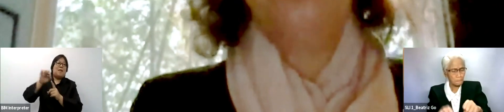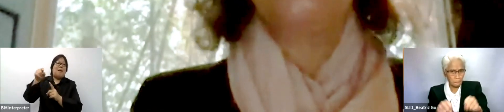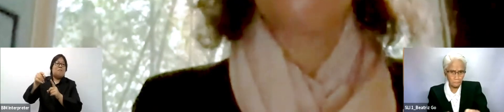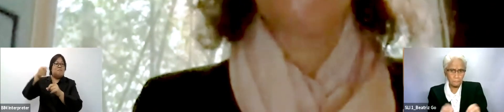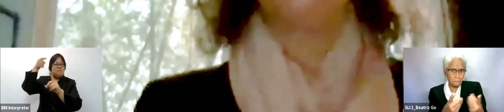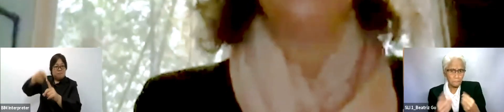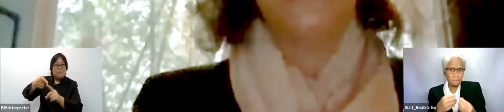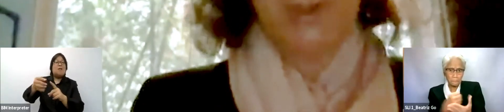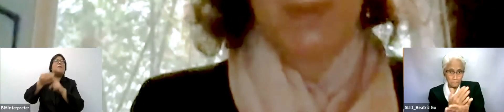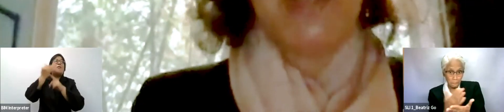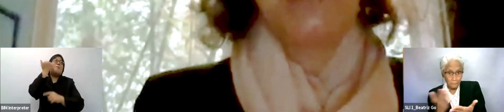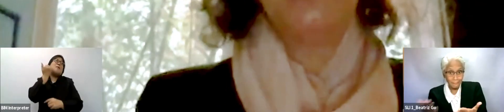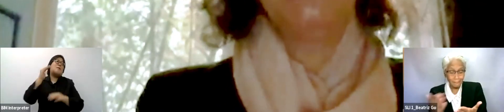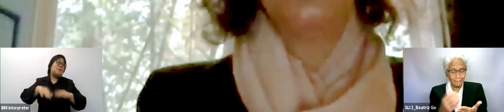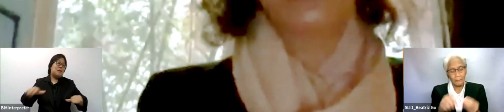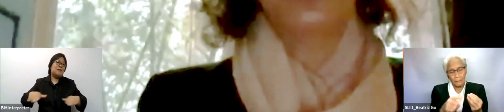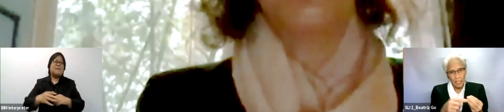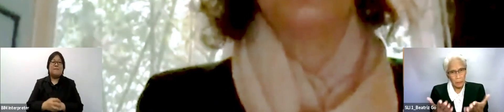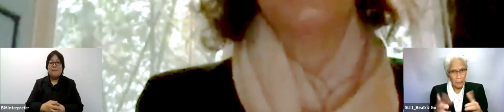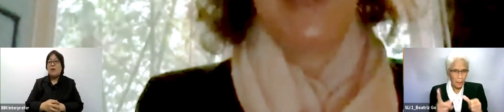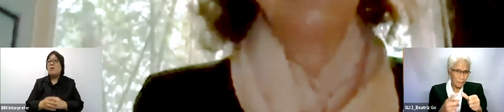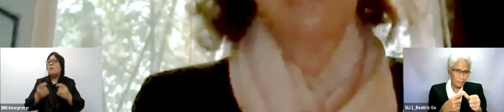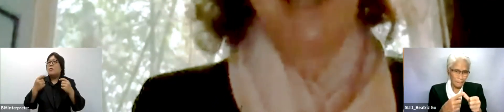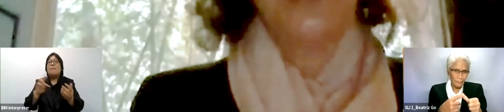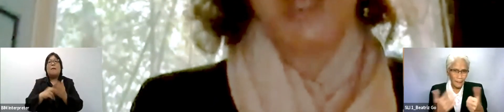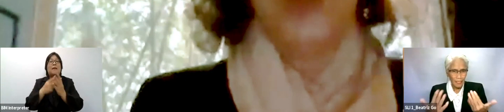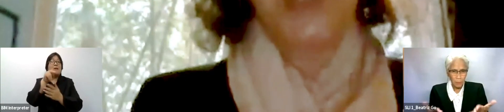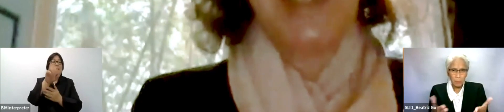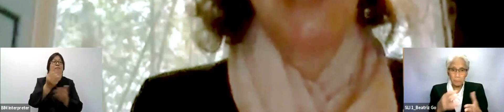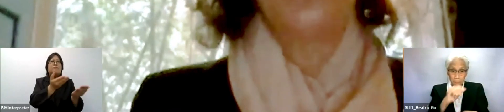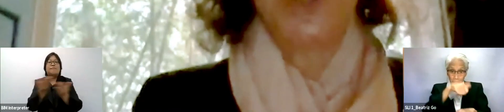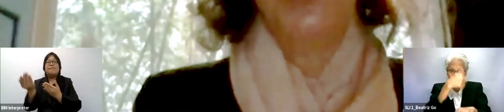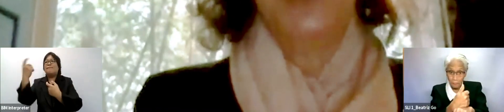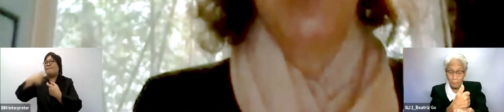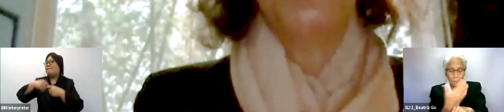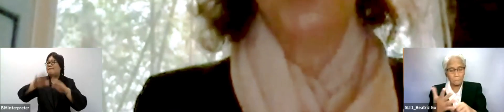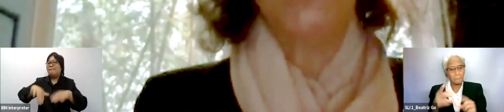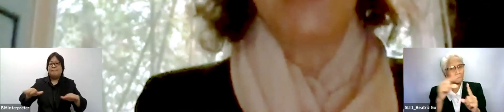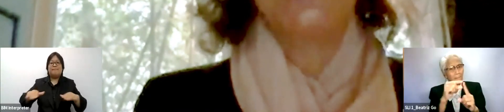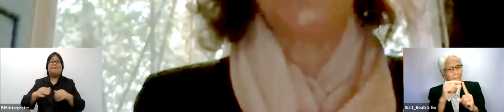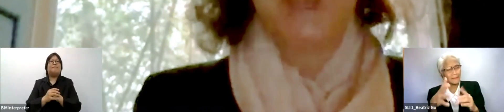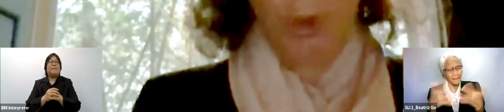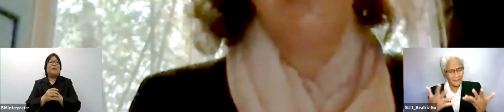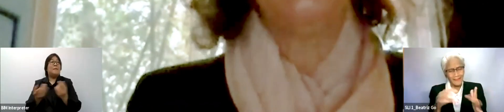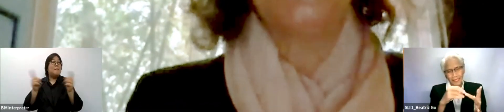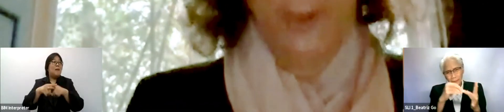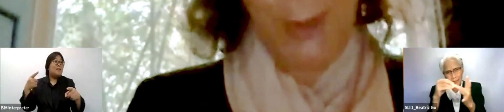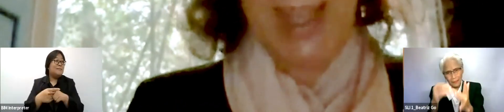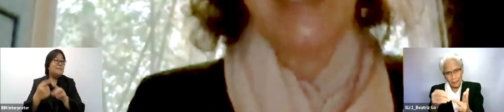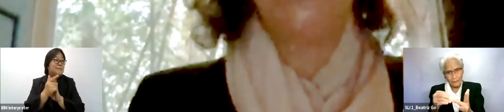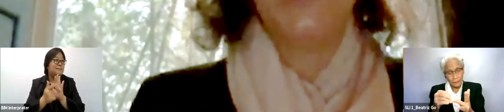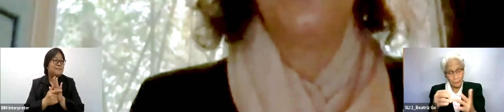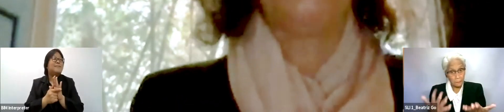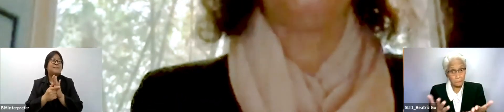detention. Again, I repeat, ideally, those children, the exercise of child justice is to ensure that children do not end up at trial in the